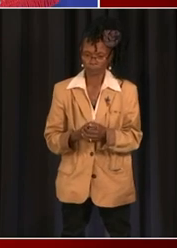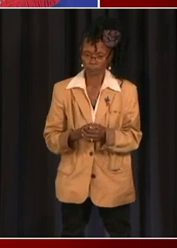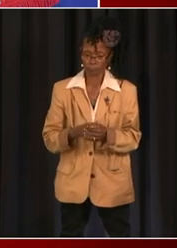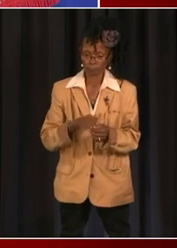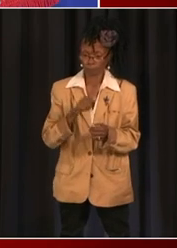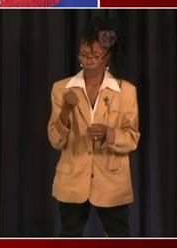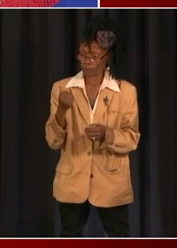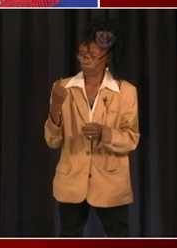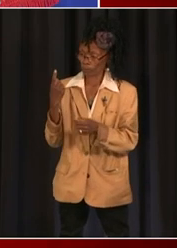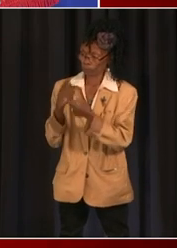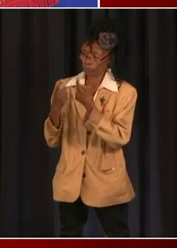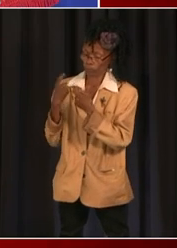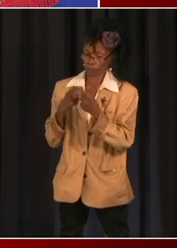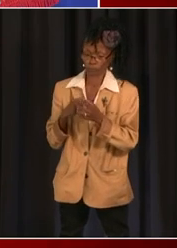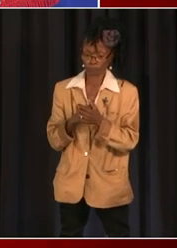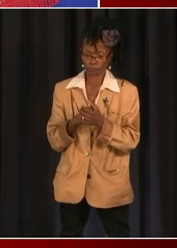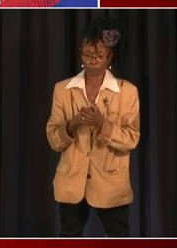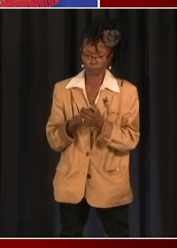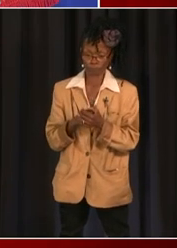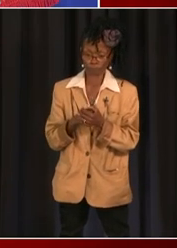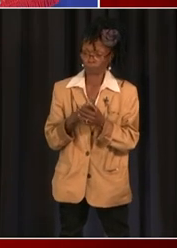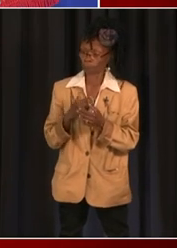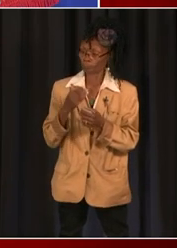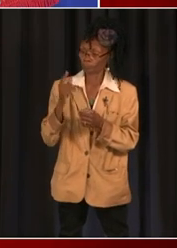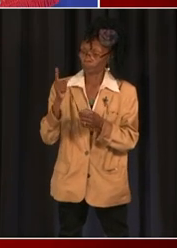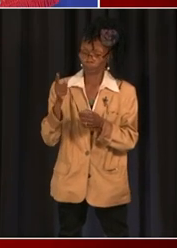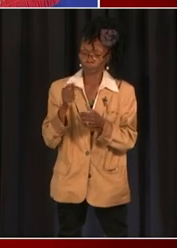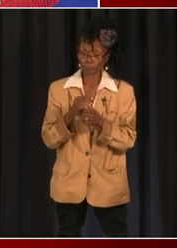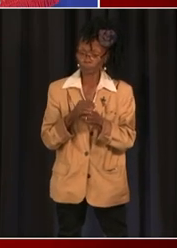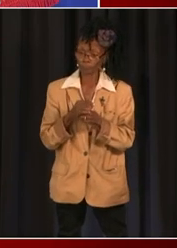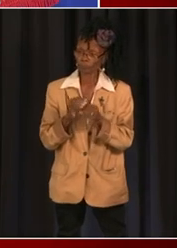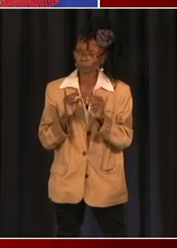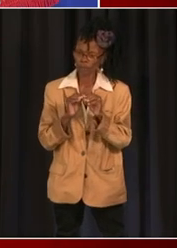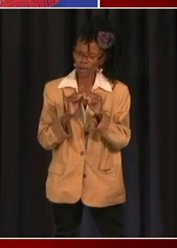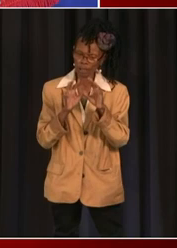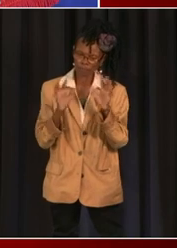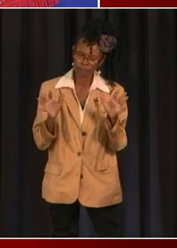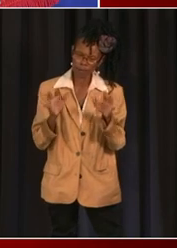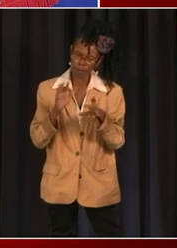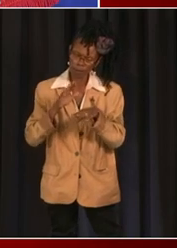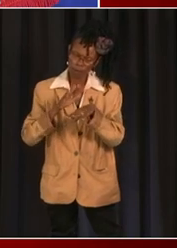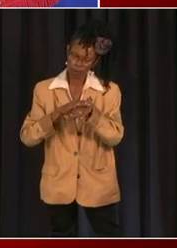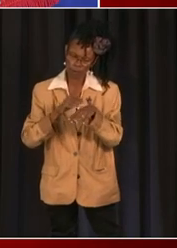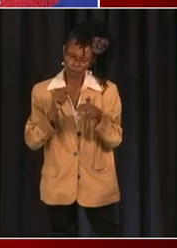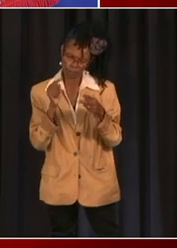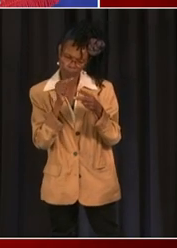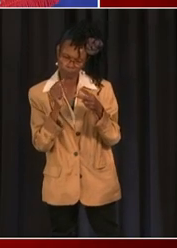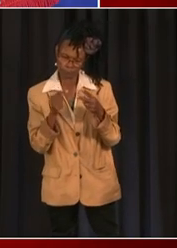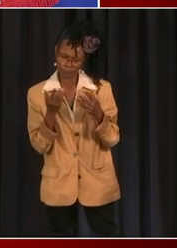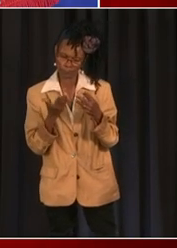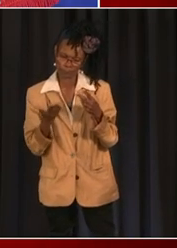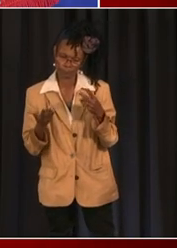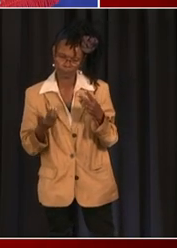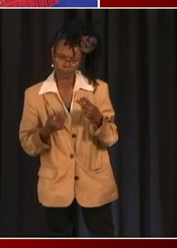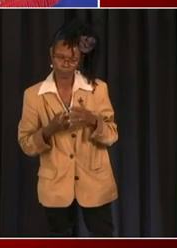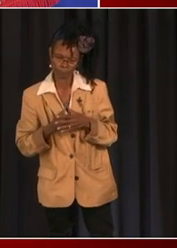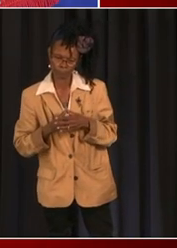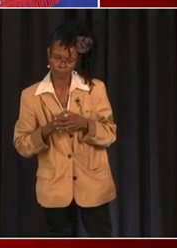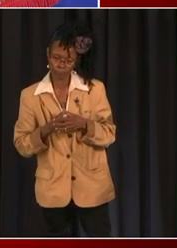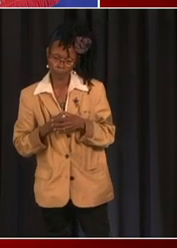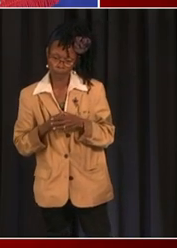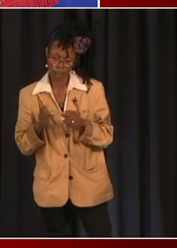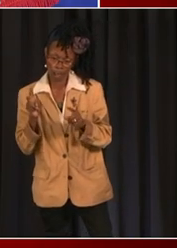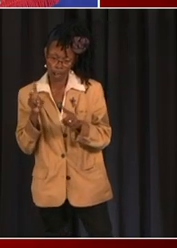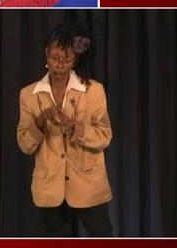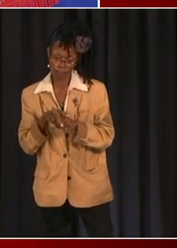Any other questions? Yes, Mark. Just a couple of clarifications. Does this take to charter schools or